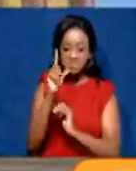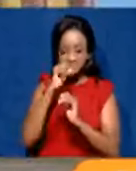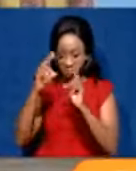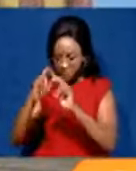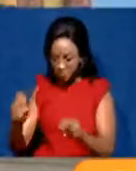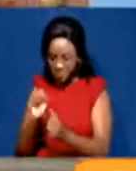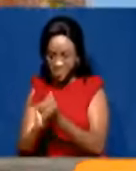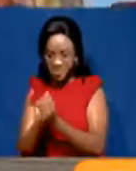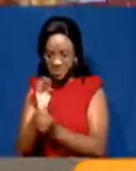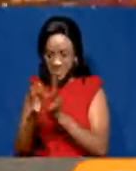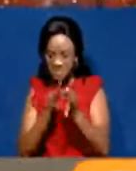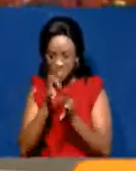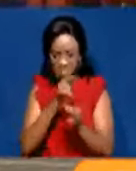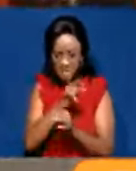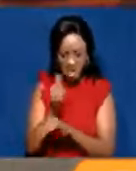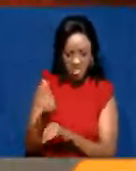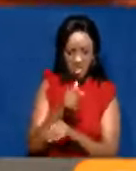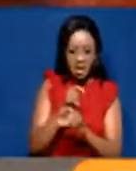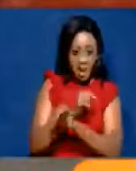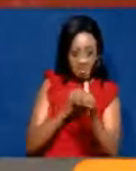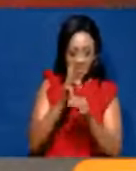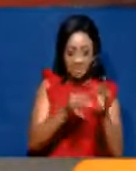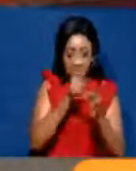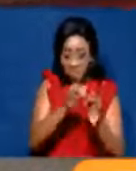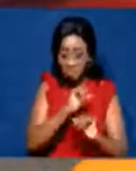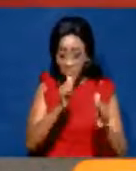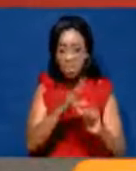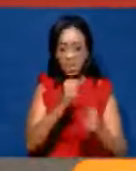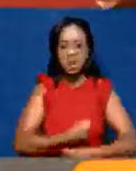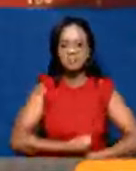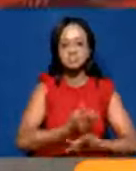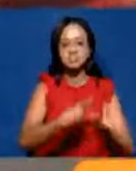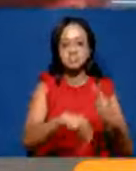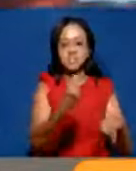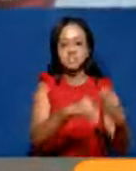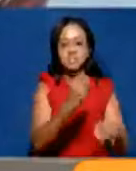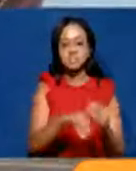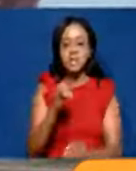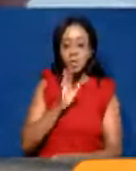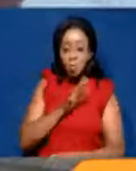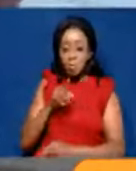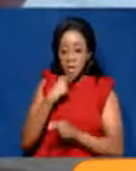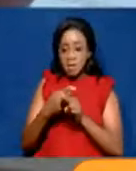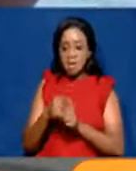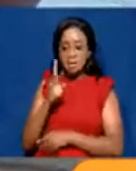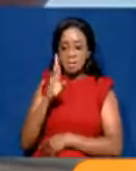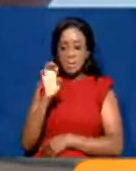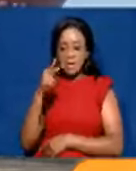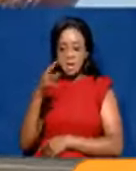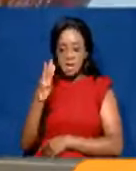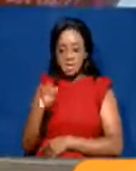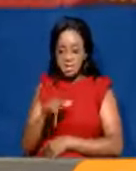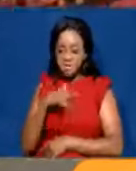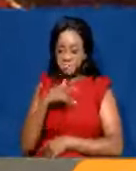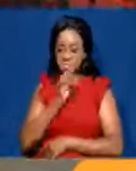containers to establish their suitability to be released to the market. Rehema Badi, who imported the sugar consignment, has dismissed fears